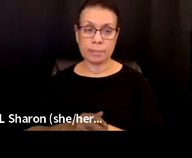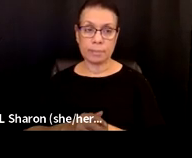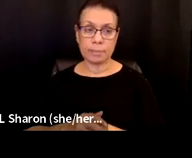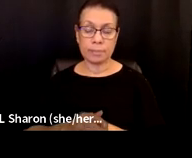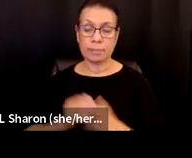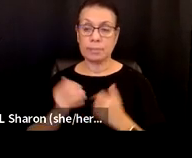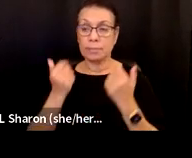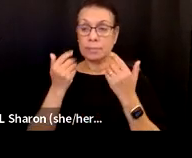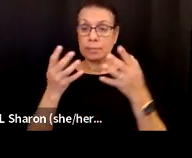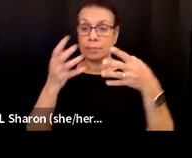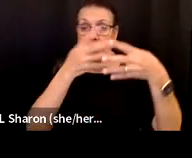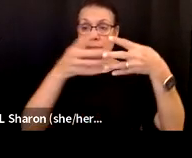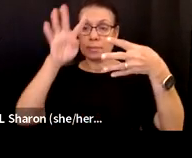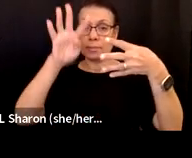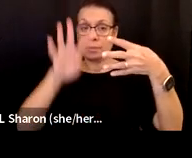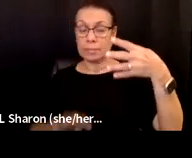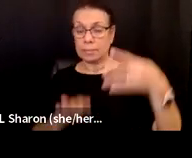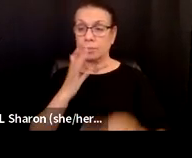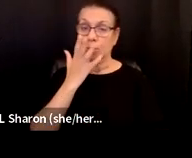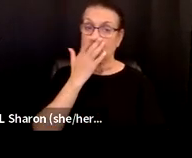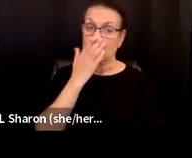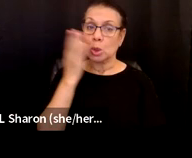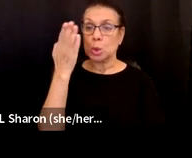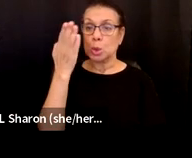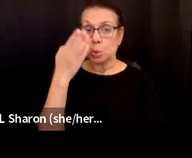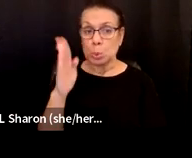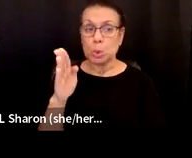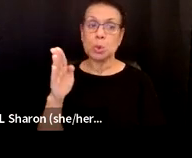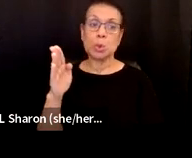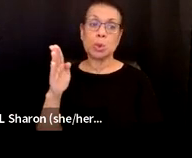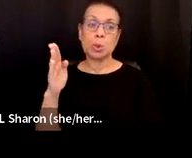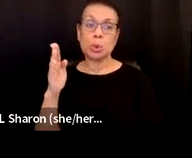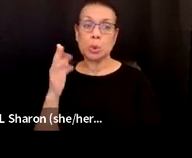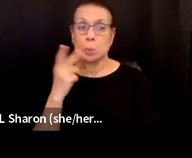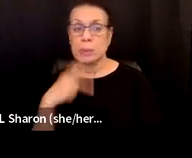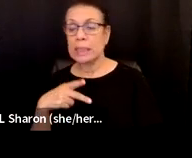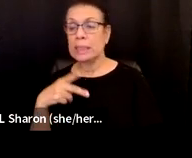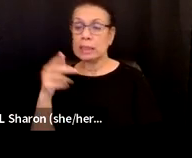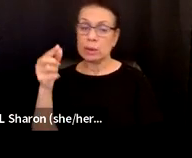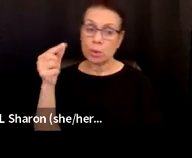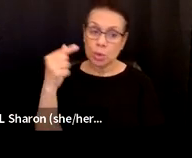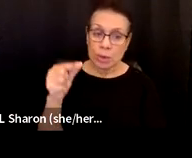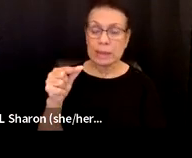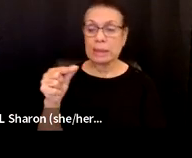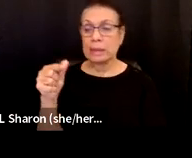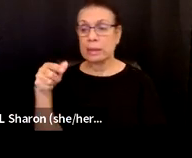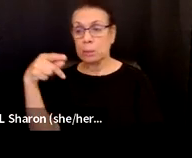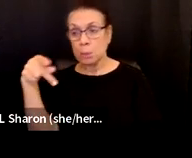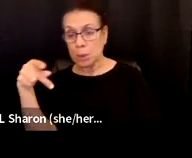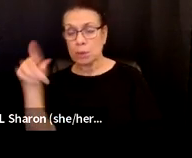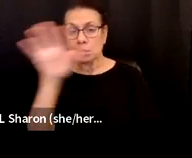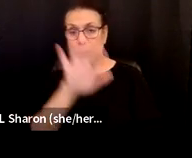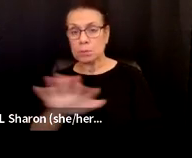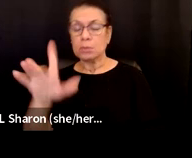this provides an outline that has been shared previously with the school committee but we think in concrete ways it